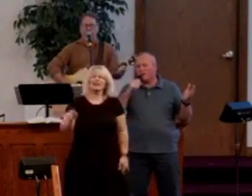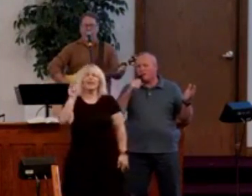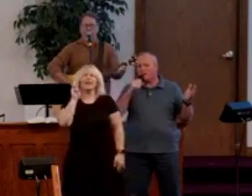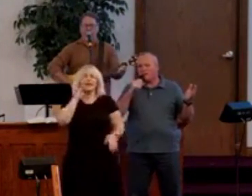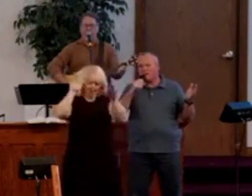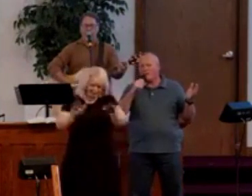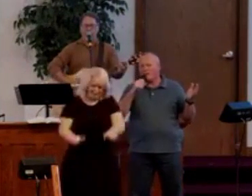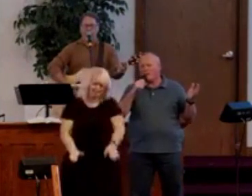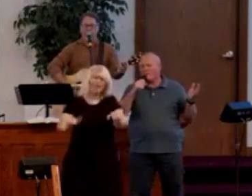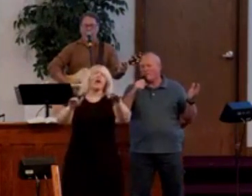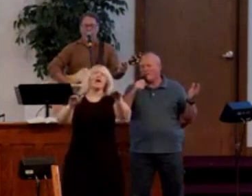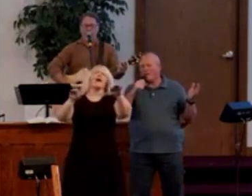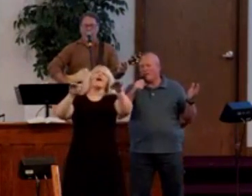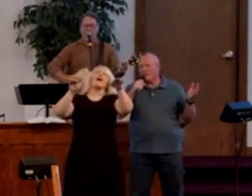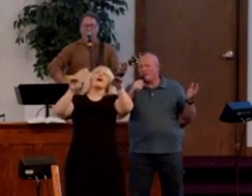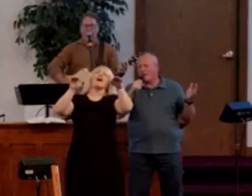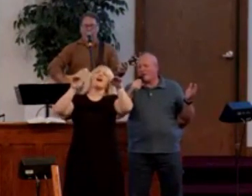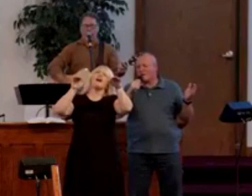Oh, like a